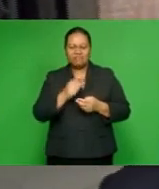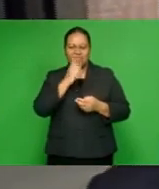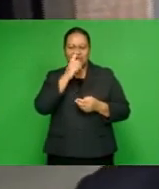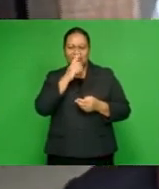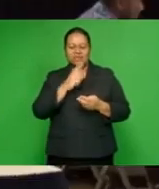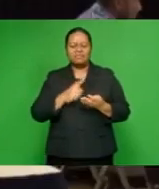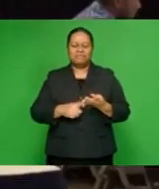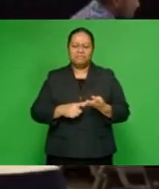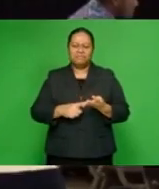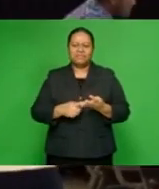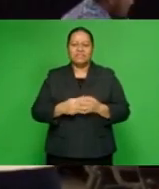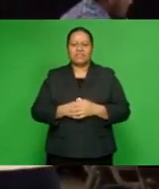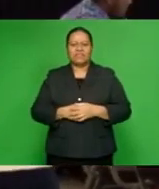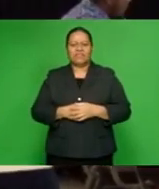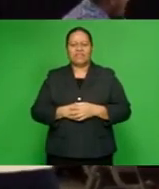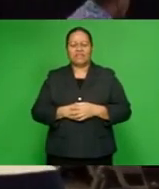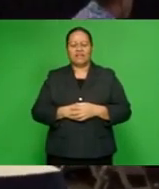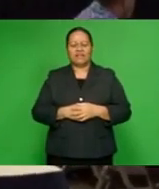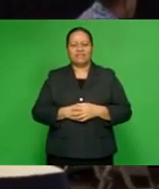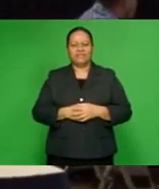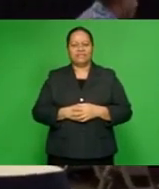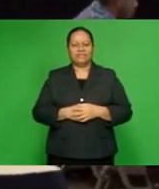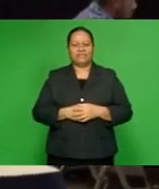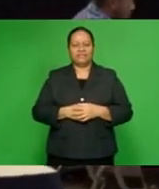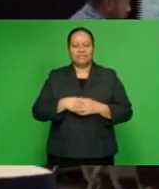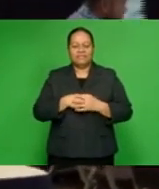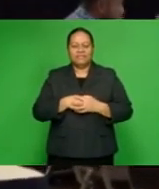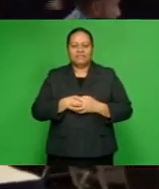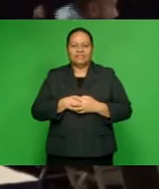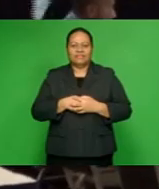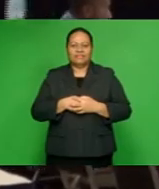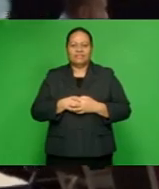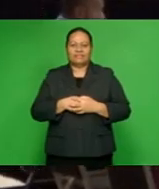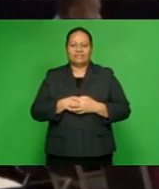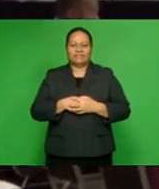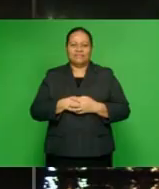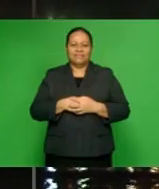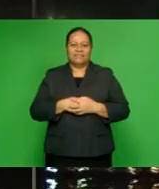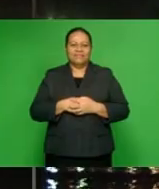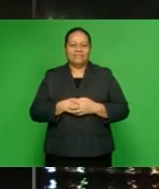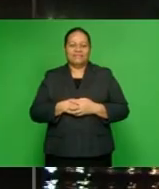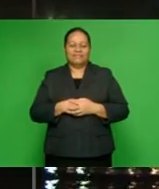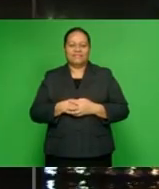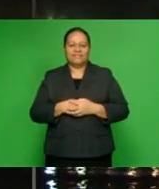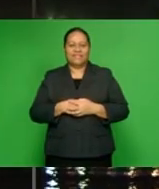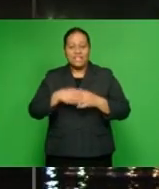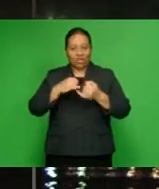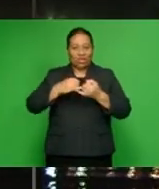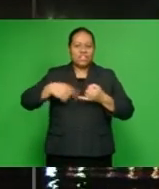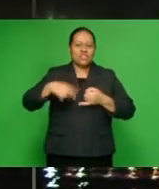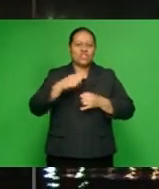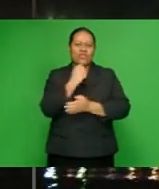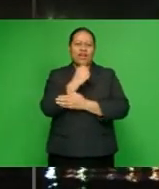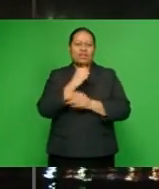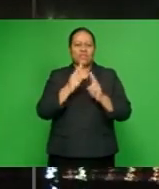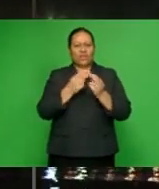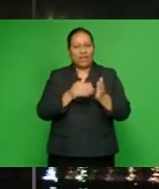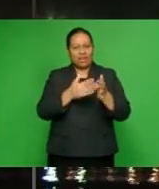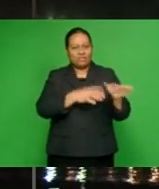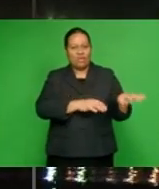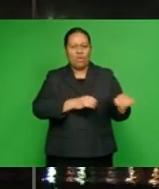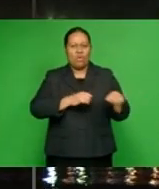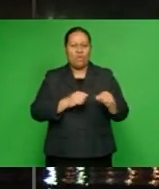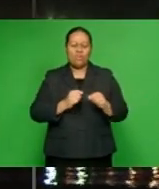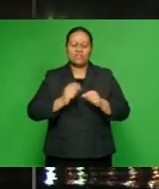Kafoa, Bobby Naimawi, and Jay White. Tali Materkula, FBC Sports. The Suva Rugby Union hosted its first